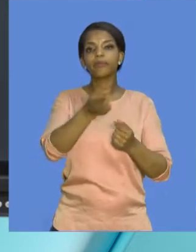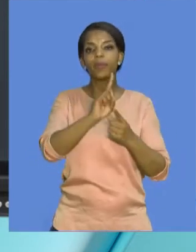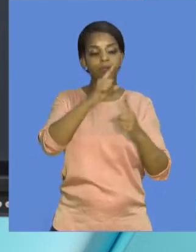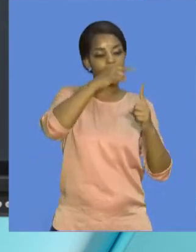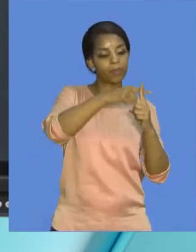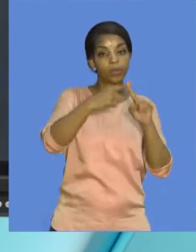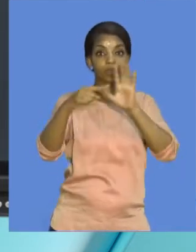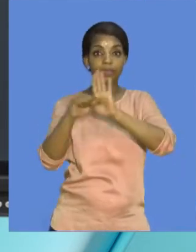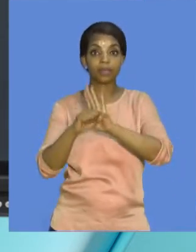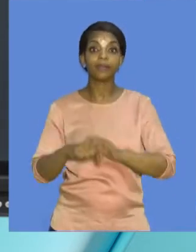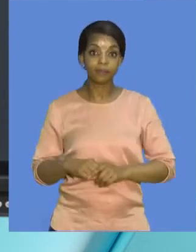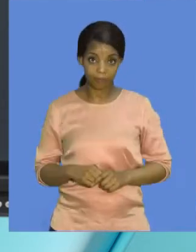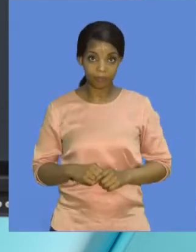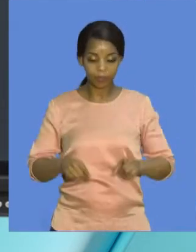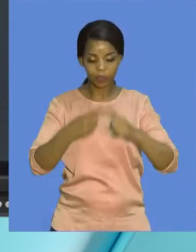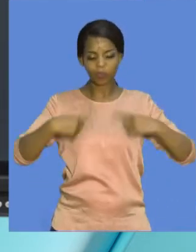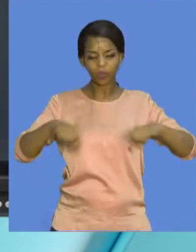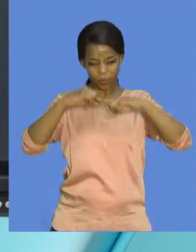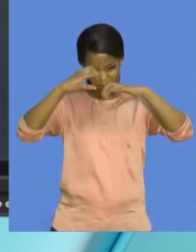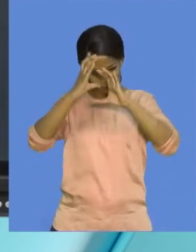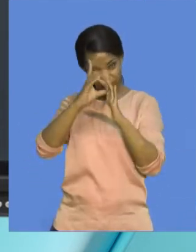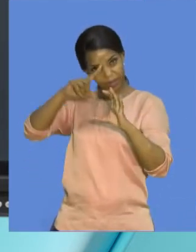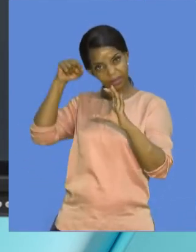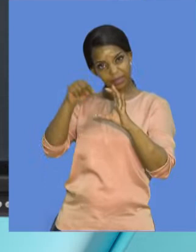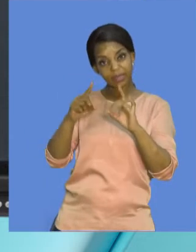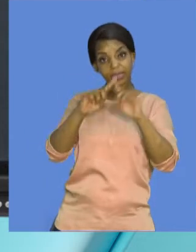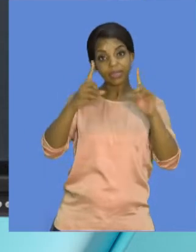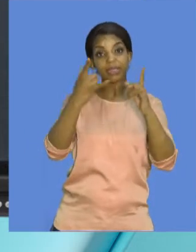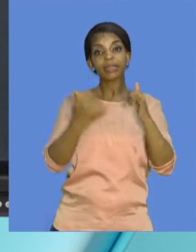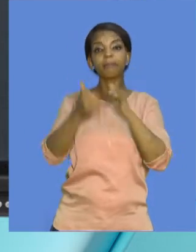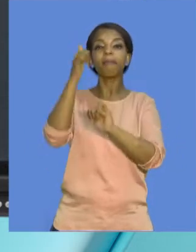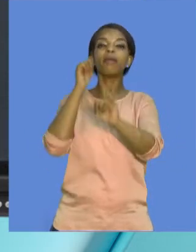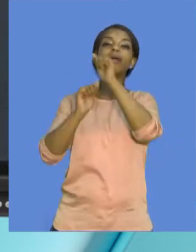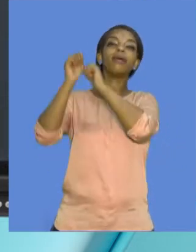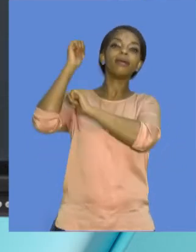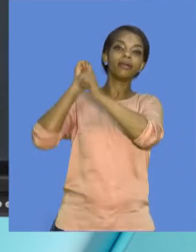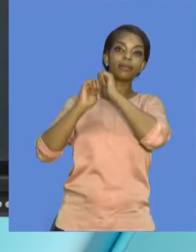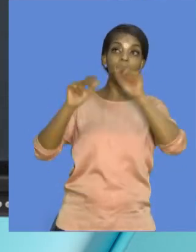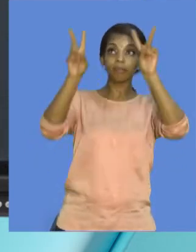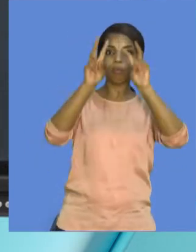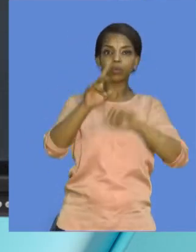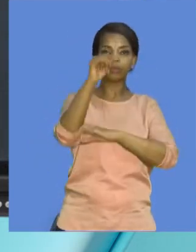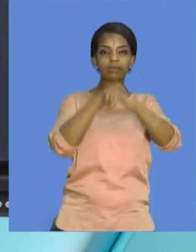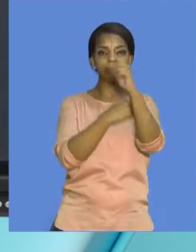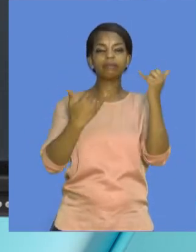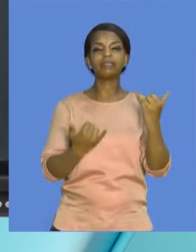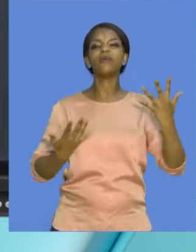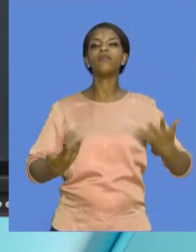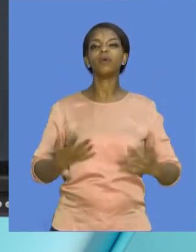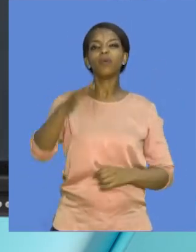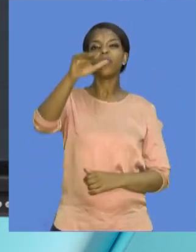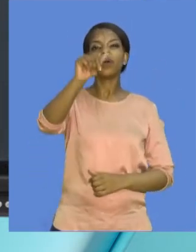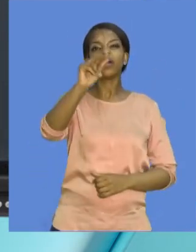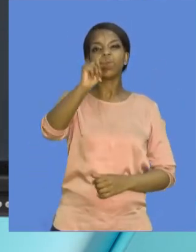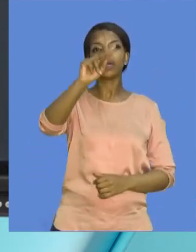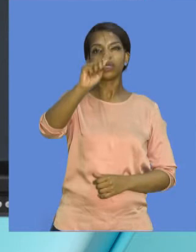charges. This is the main focus. But now, if you go back to the electronic structure, or the atomic theory as we